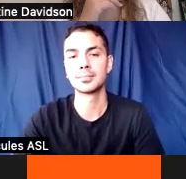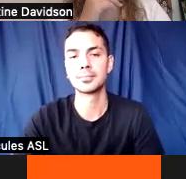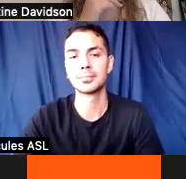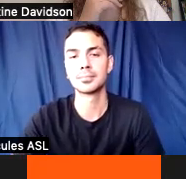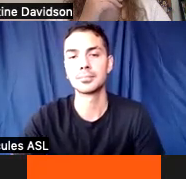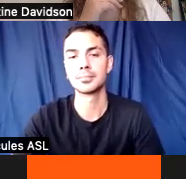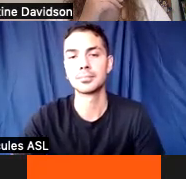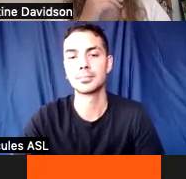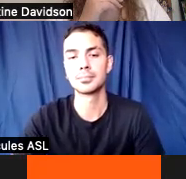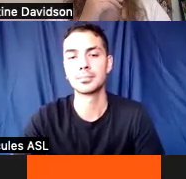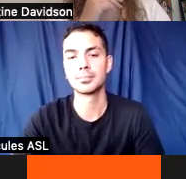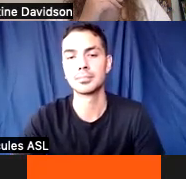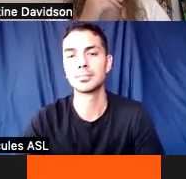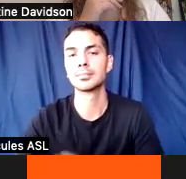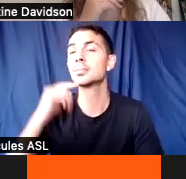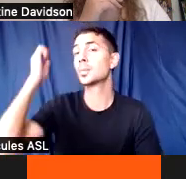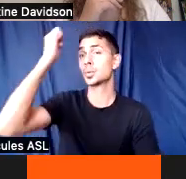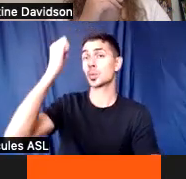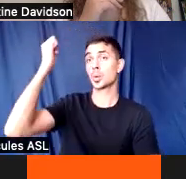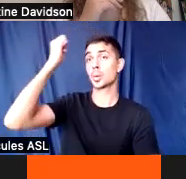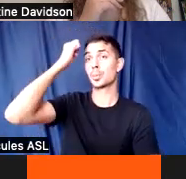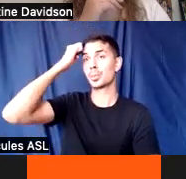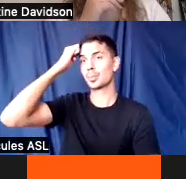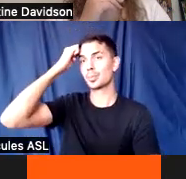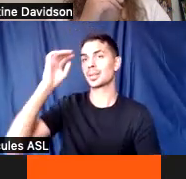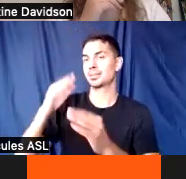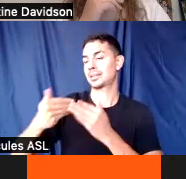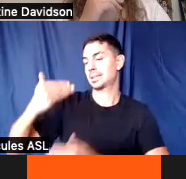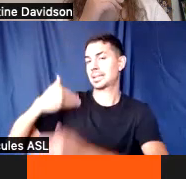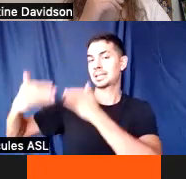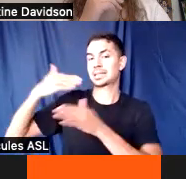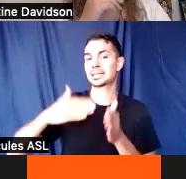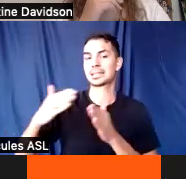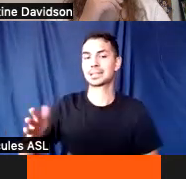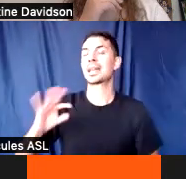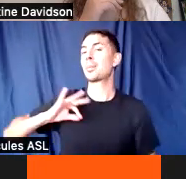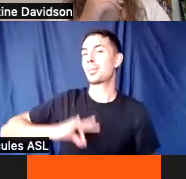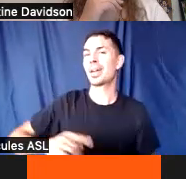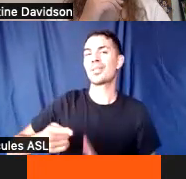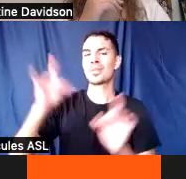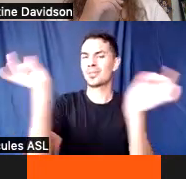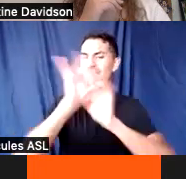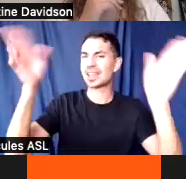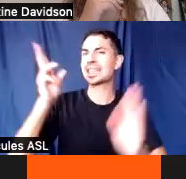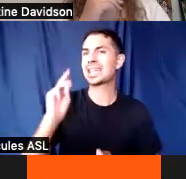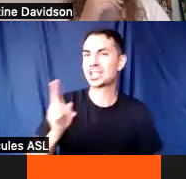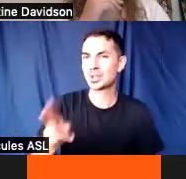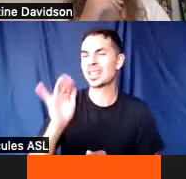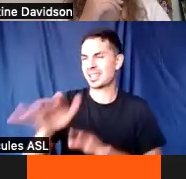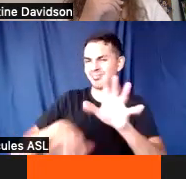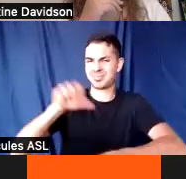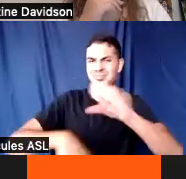European descendants benefit from a violent history of land grabbing and genocide that was justified by patriotism and religion. This